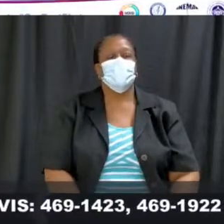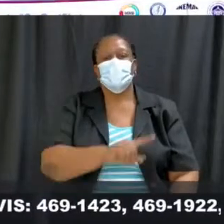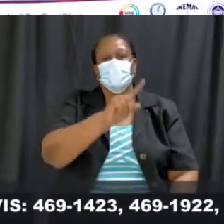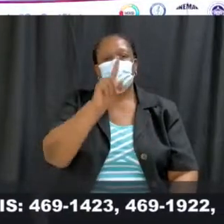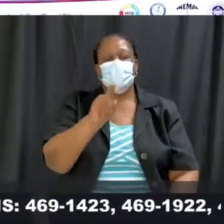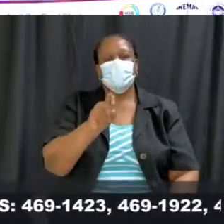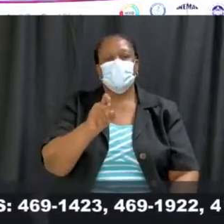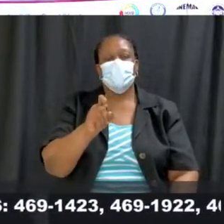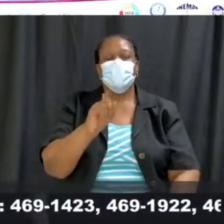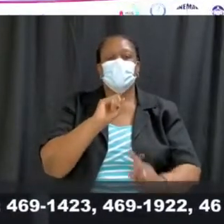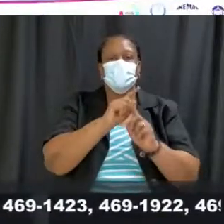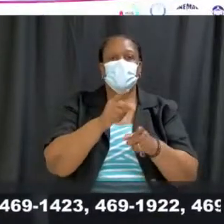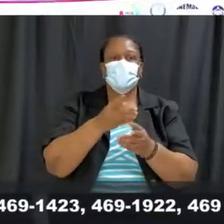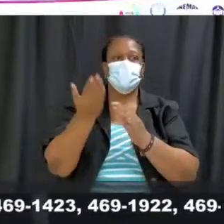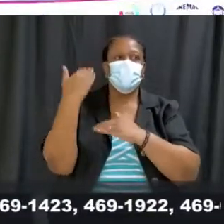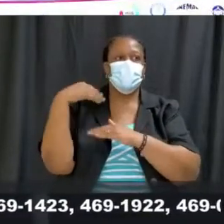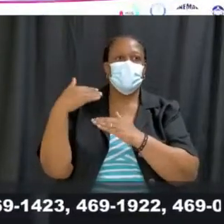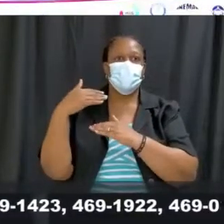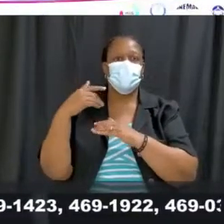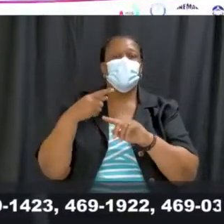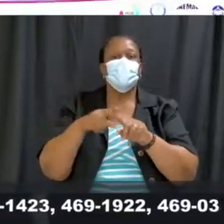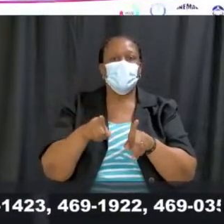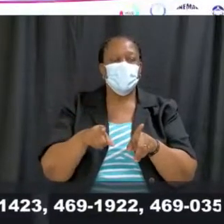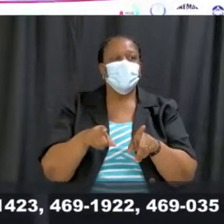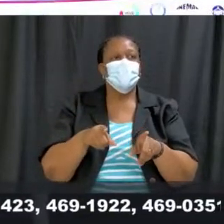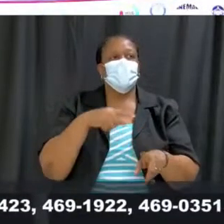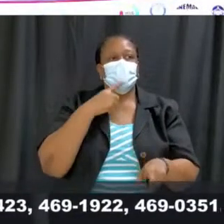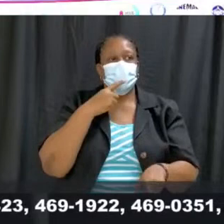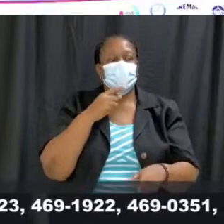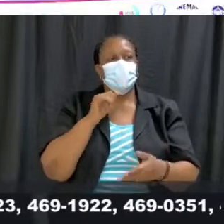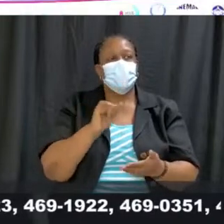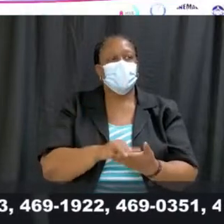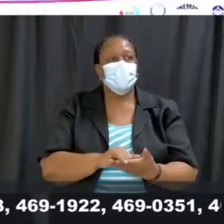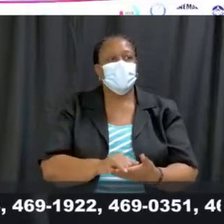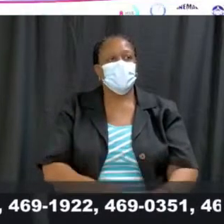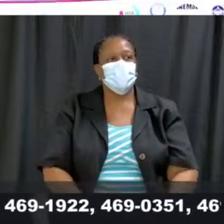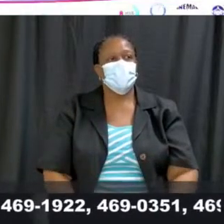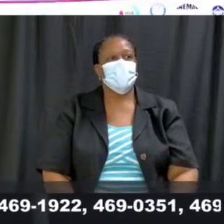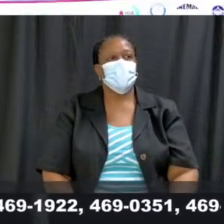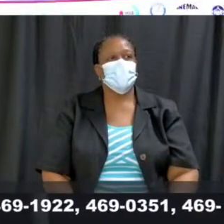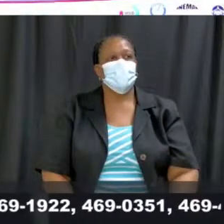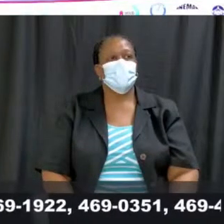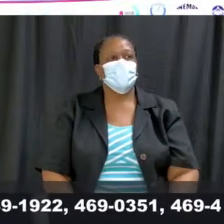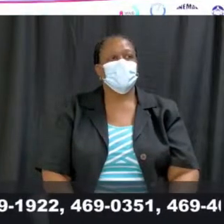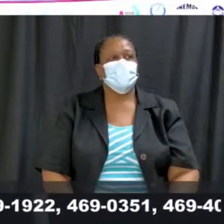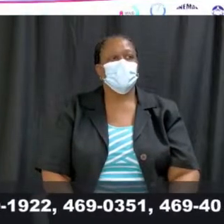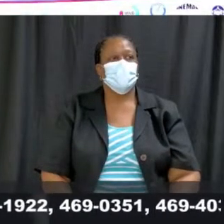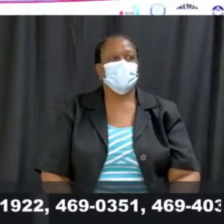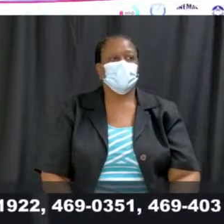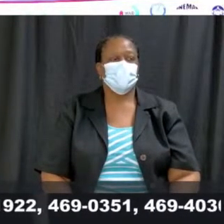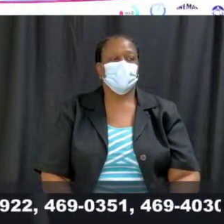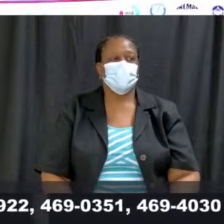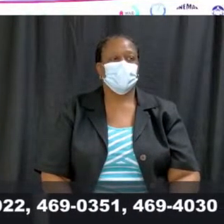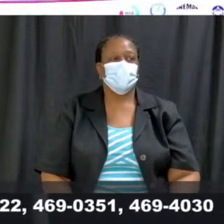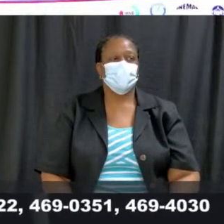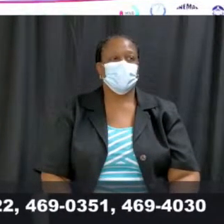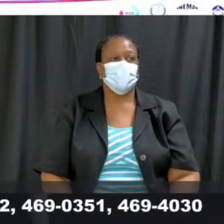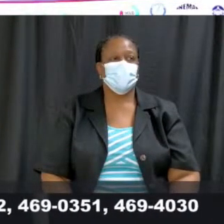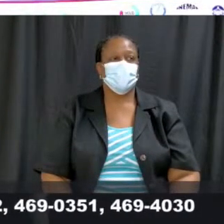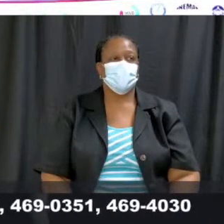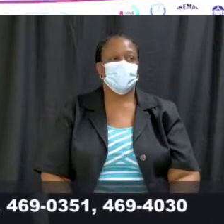repeat that information. What is the vaccination status of the 474 active